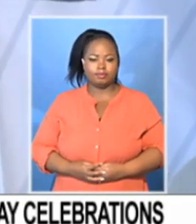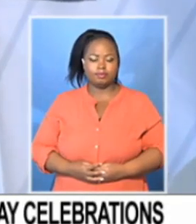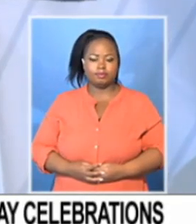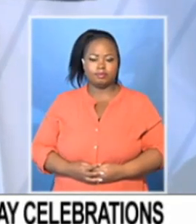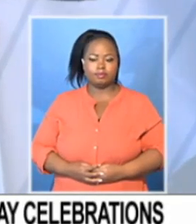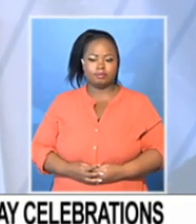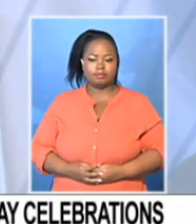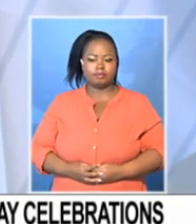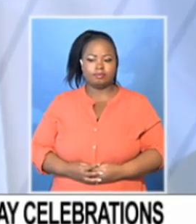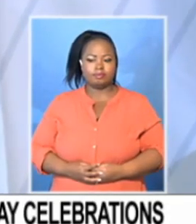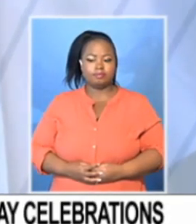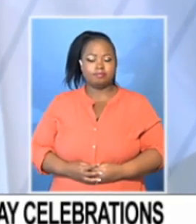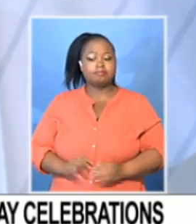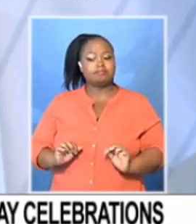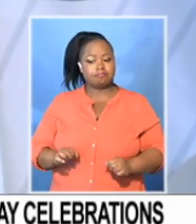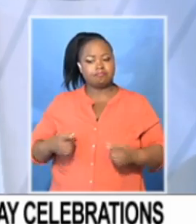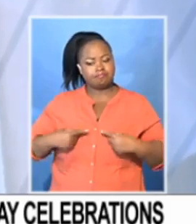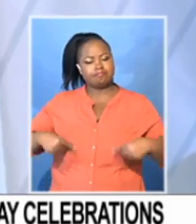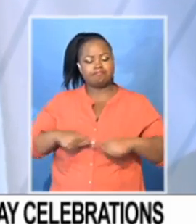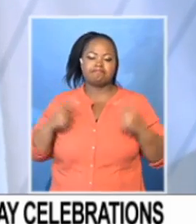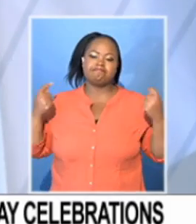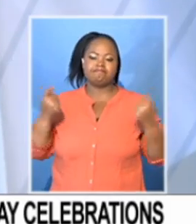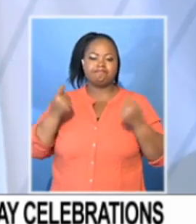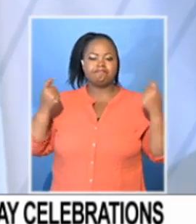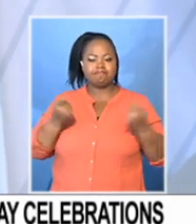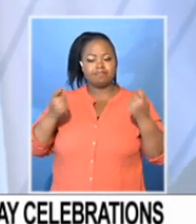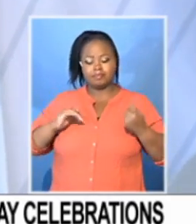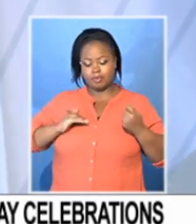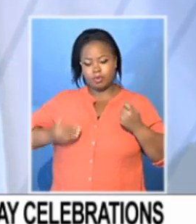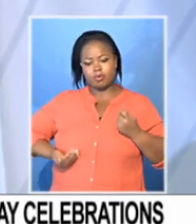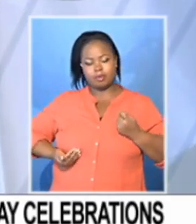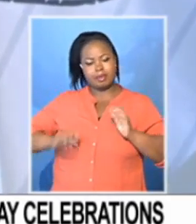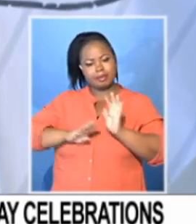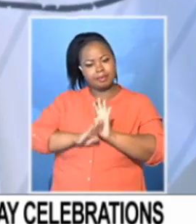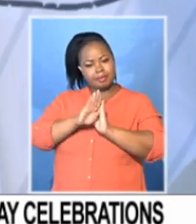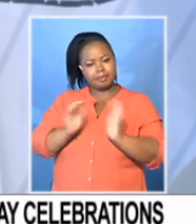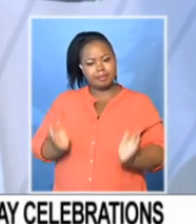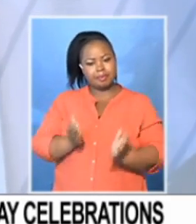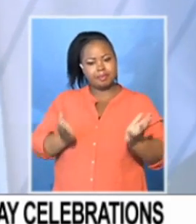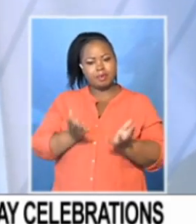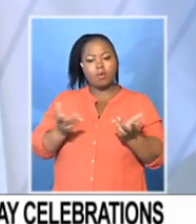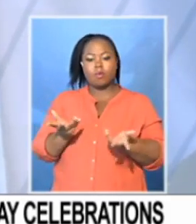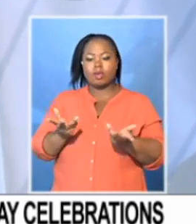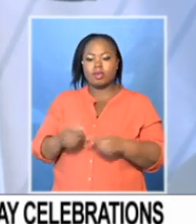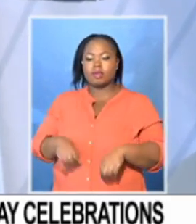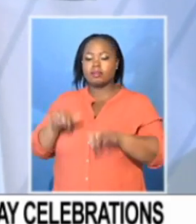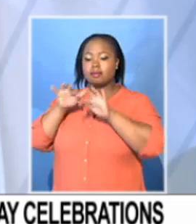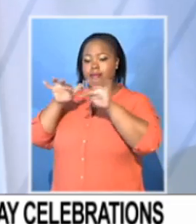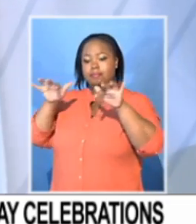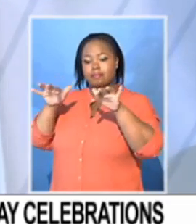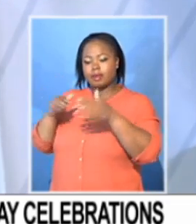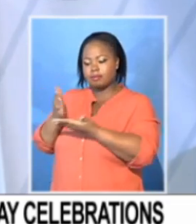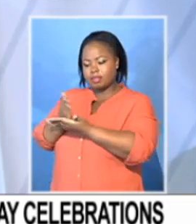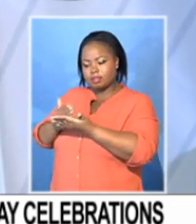While we celebrate the advancement of women in the public sector, there is